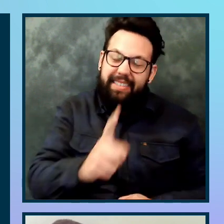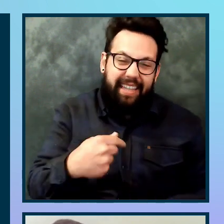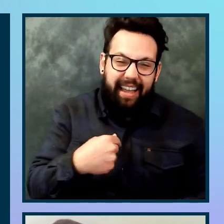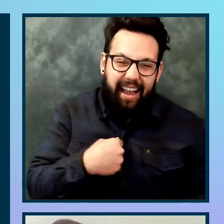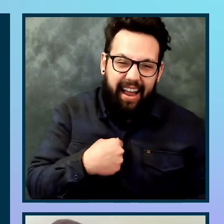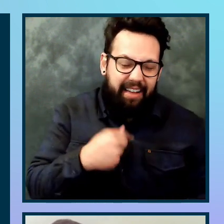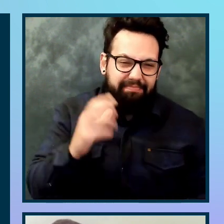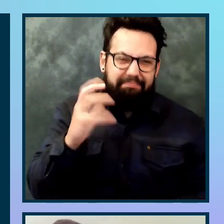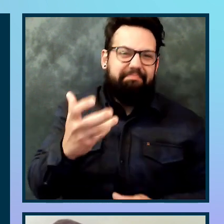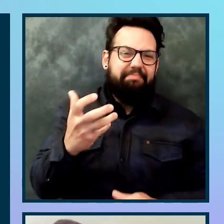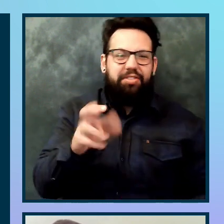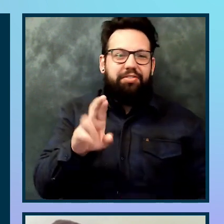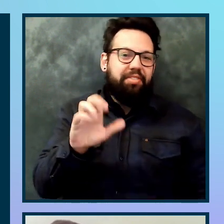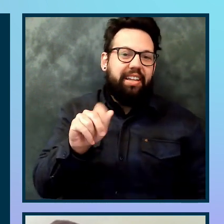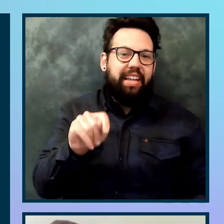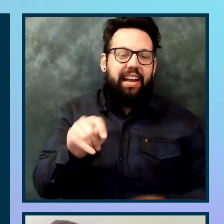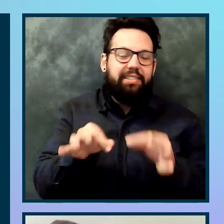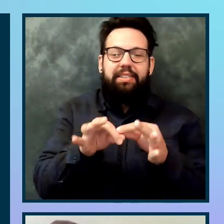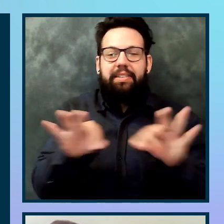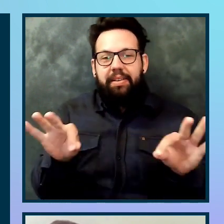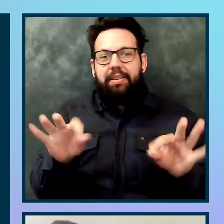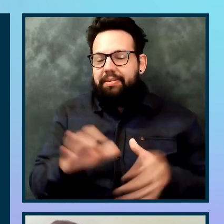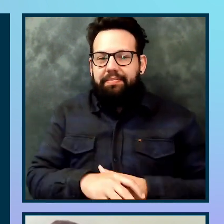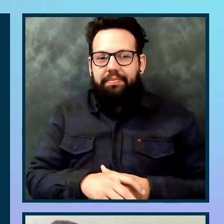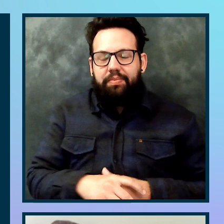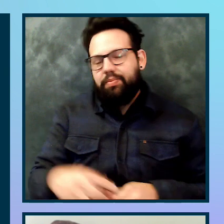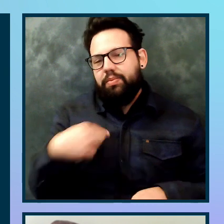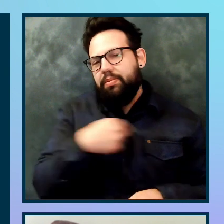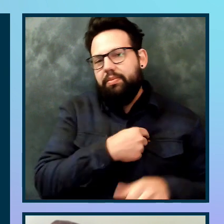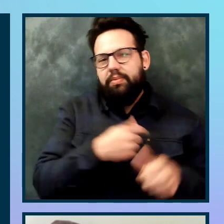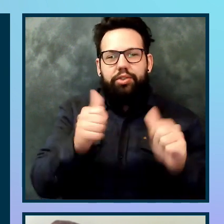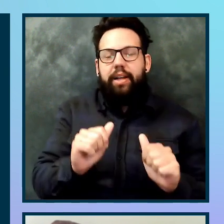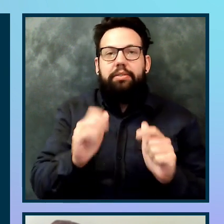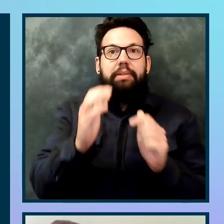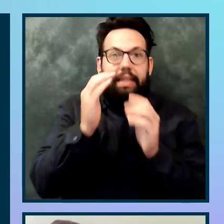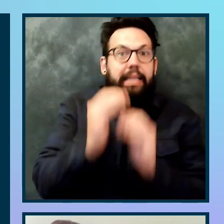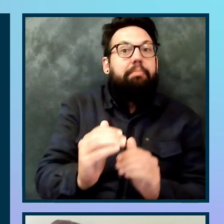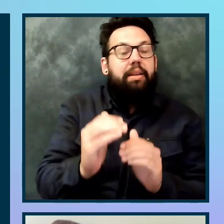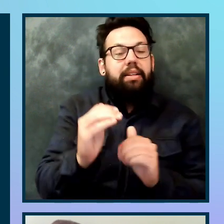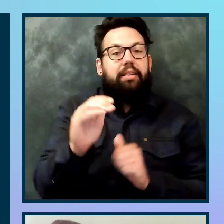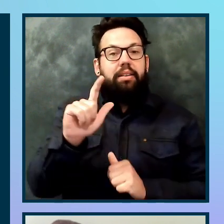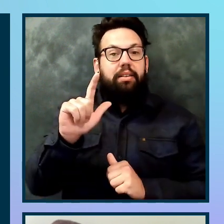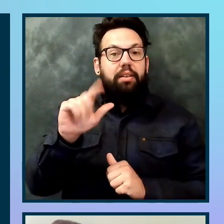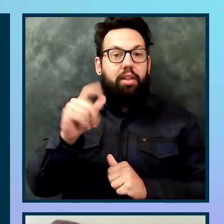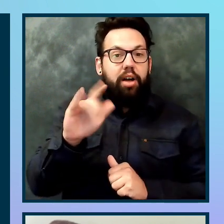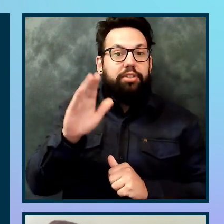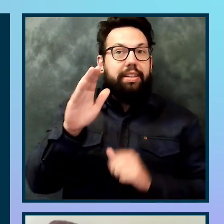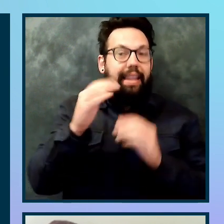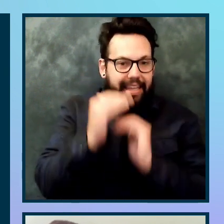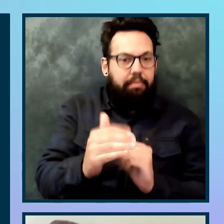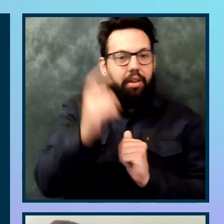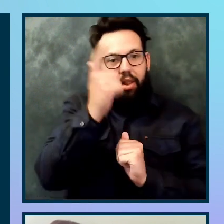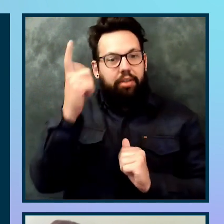but we get these we try to limit the amount of logic in our templates. That's one of the big advantages and the reasons I